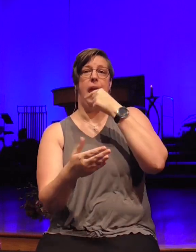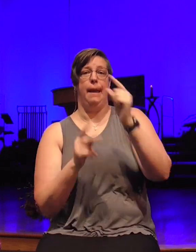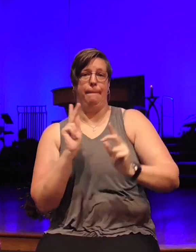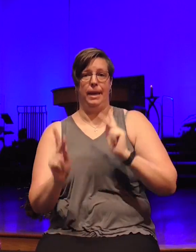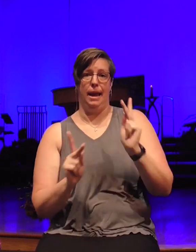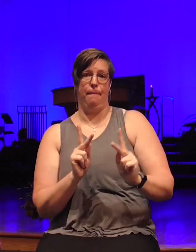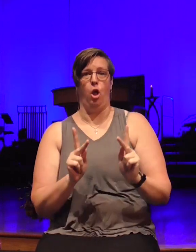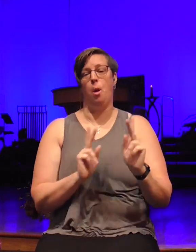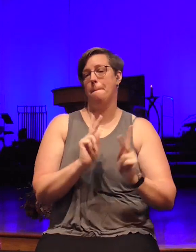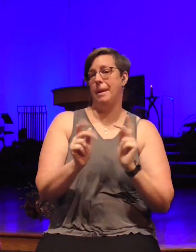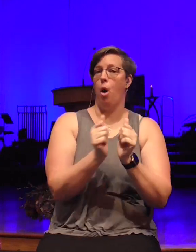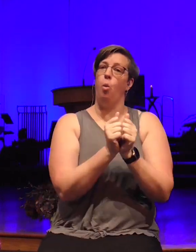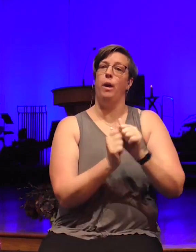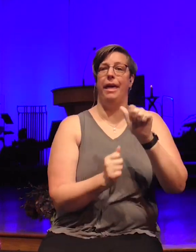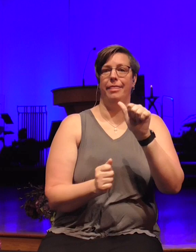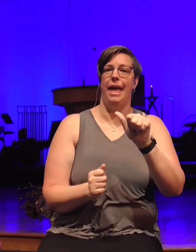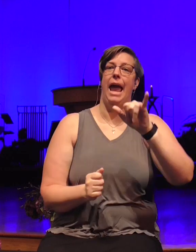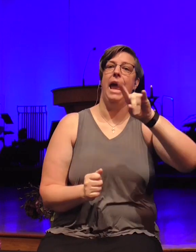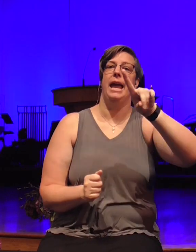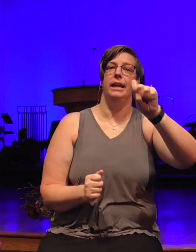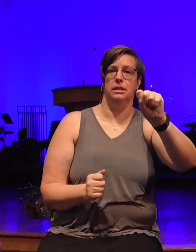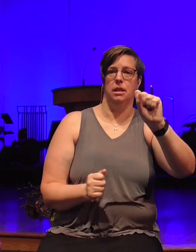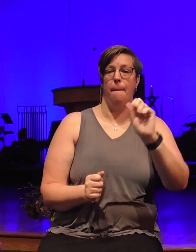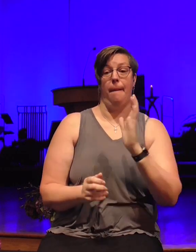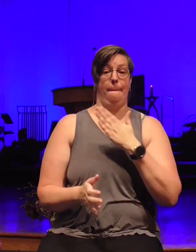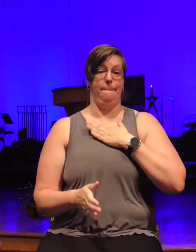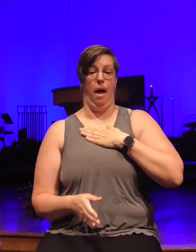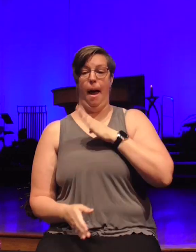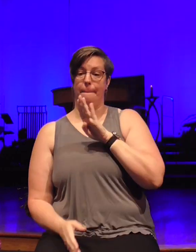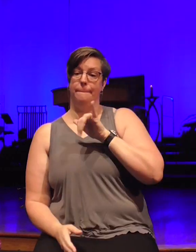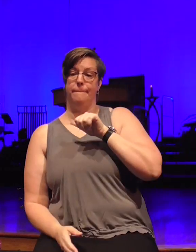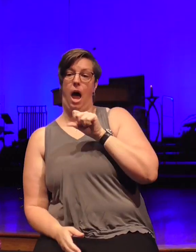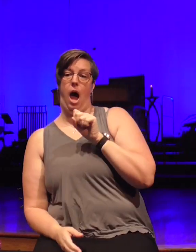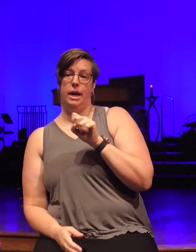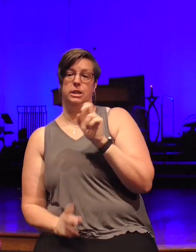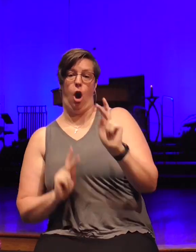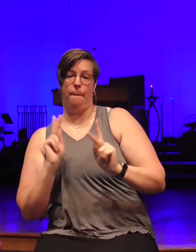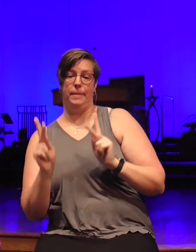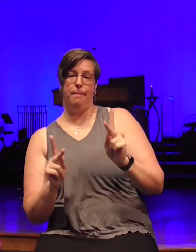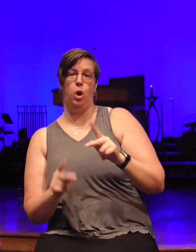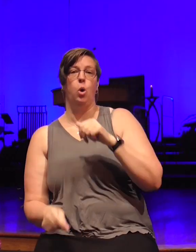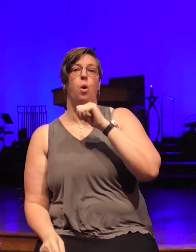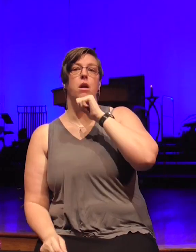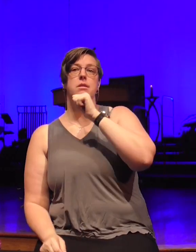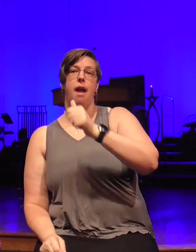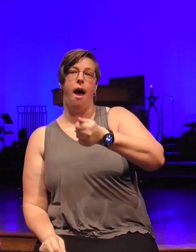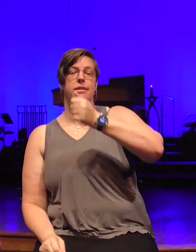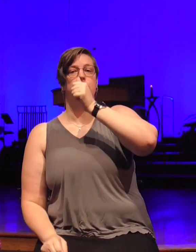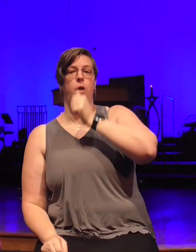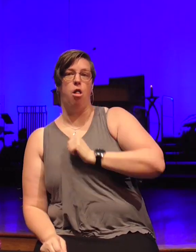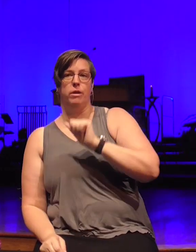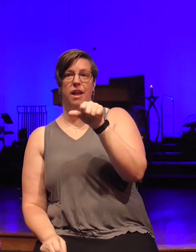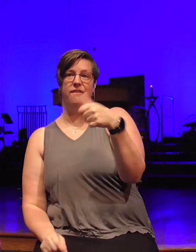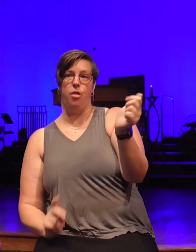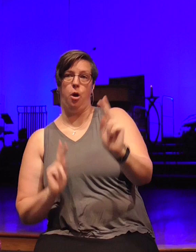with AIDS. Here's where I really have bias: people who are intolerant of other people.